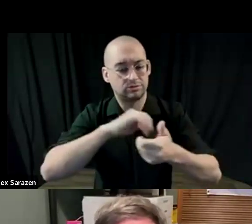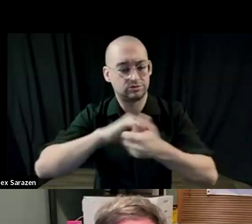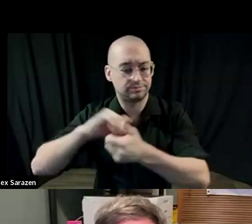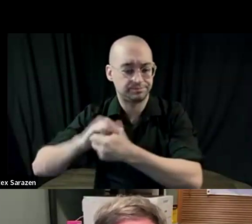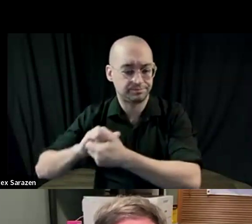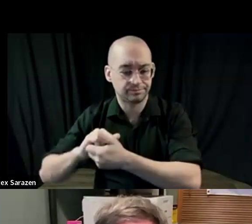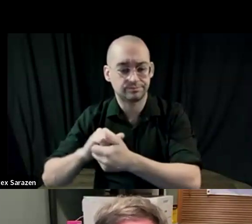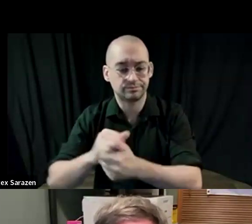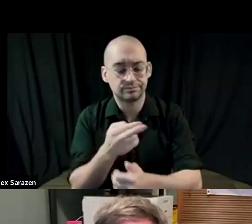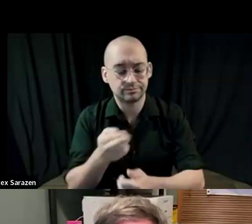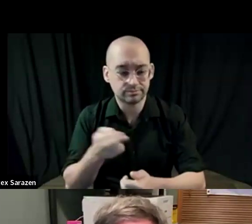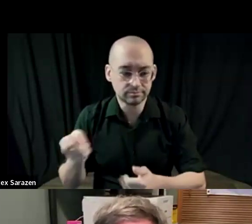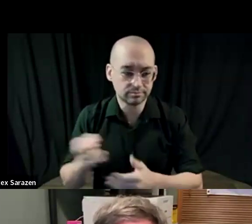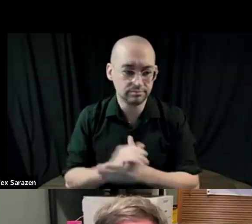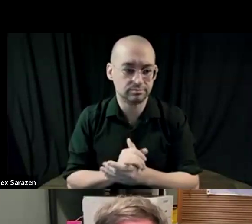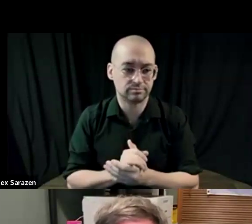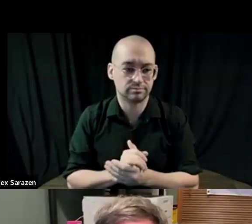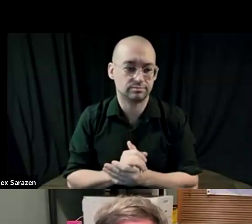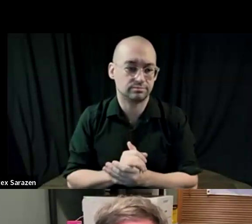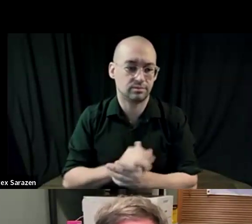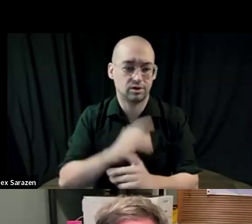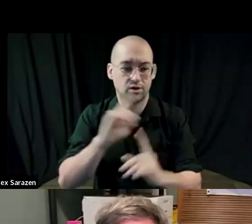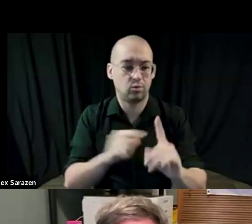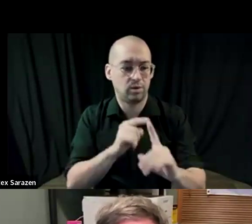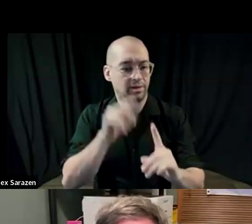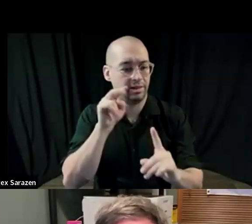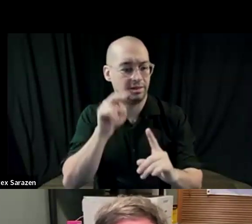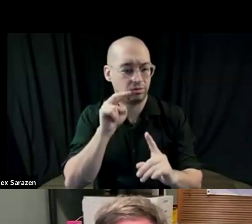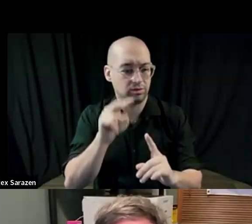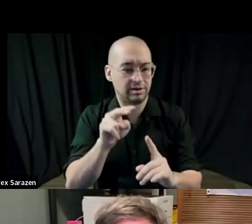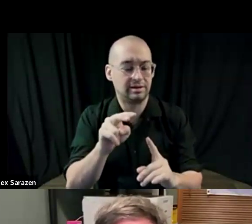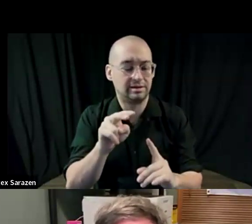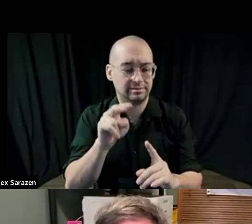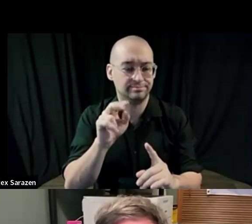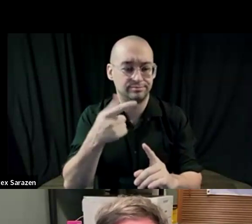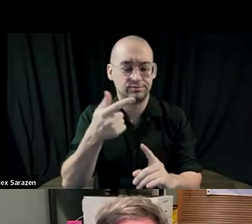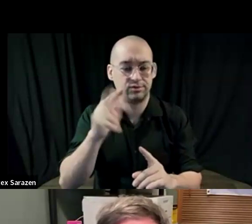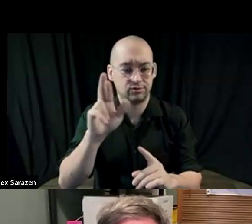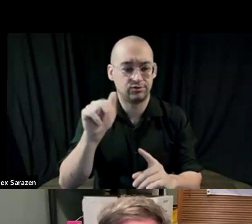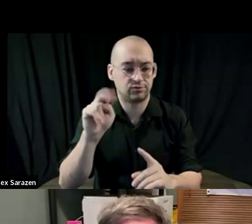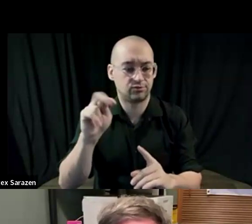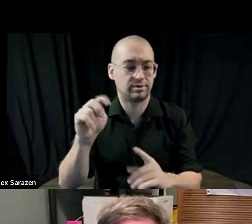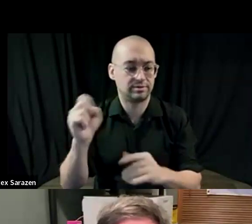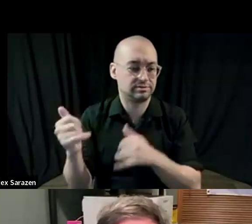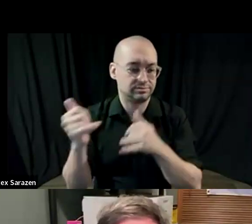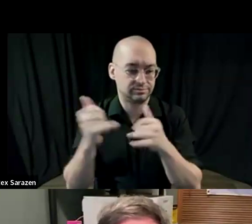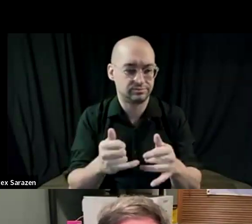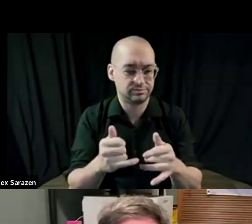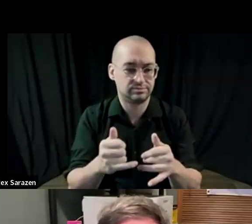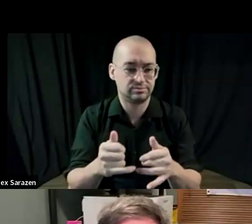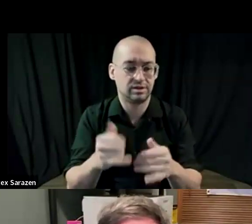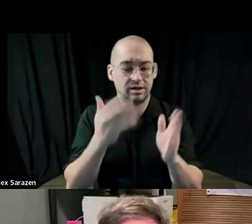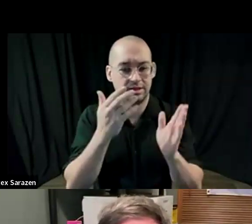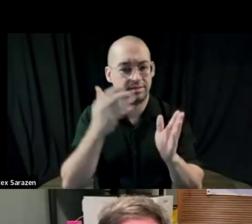And so, when you look at the nature of what these grants will fund, which is